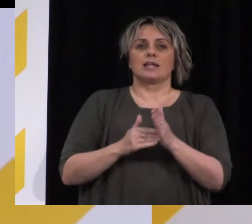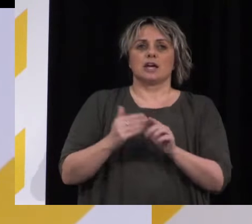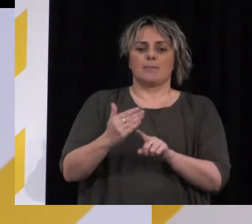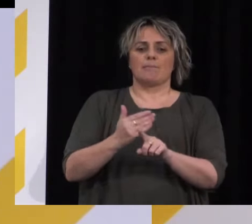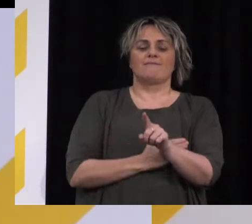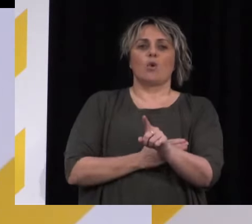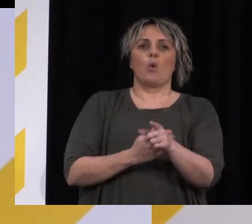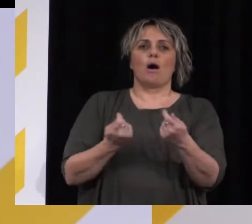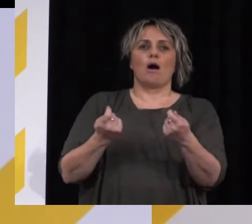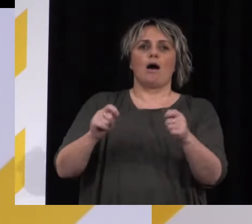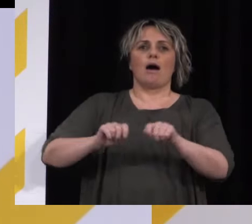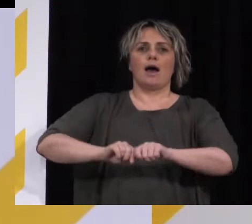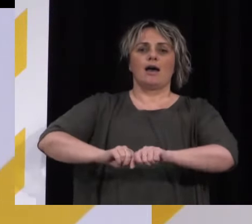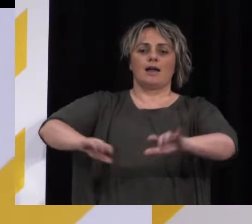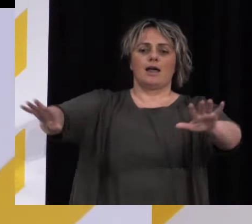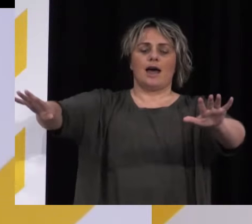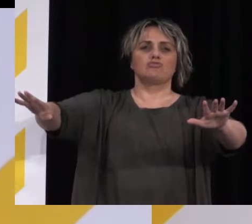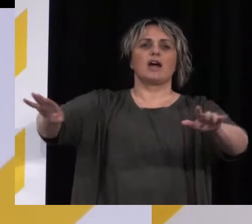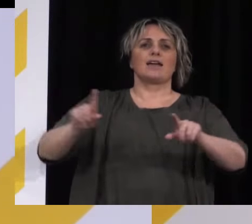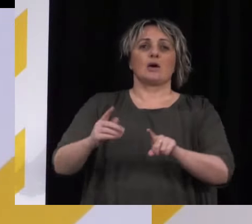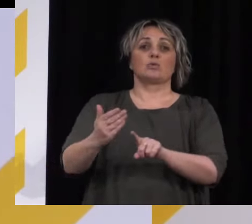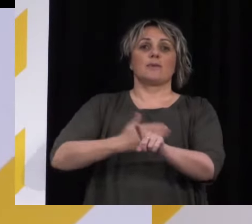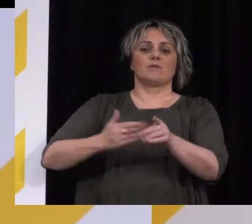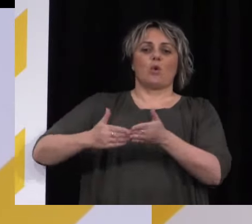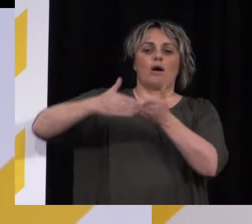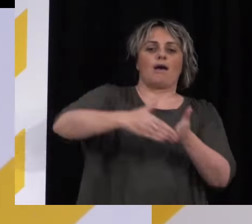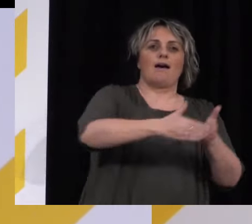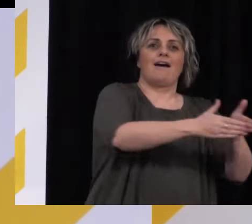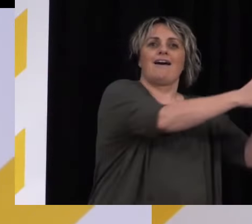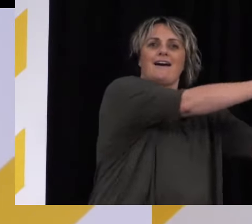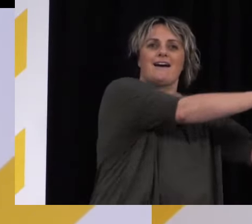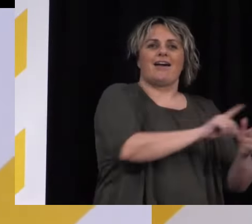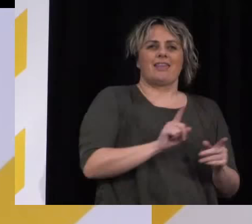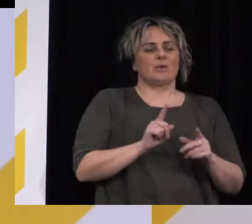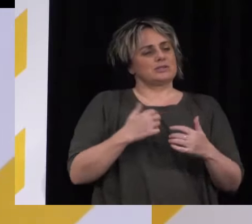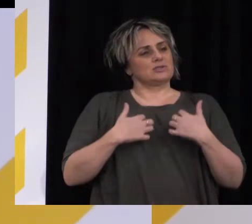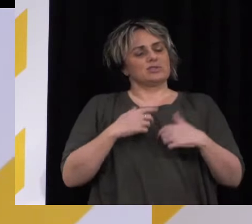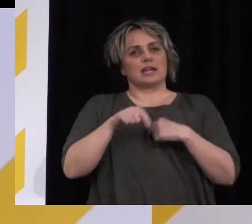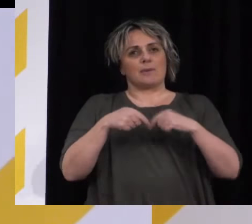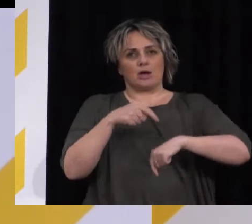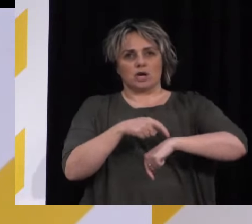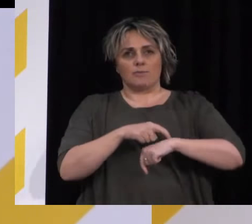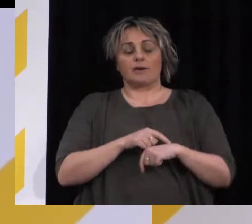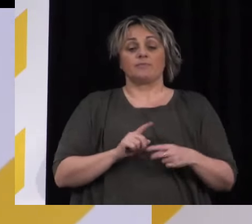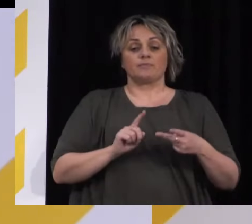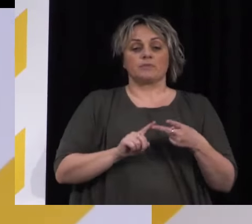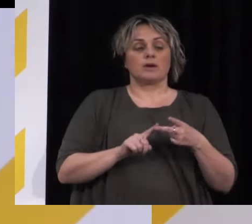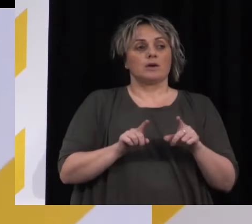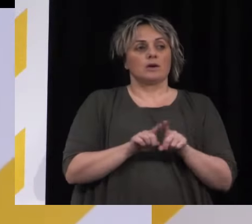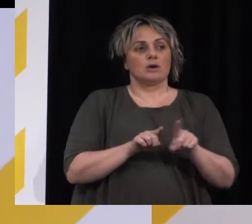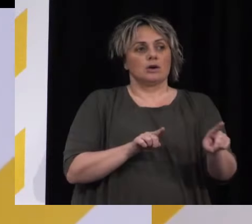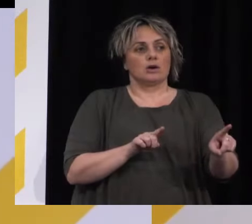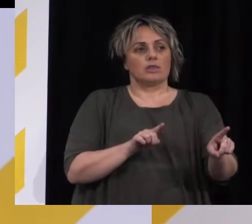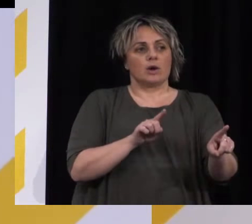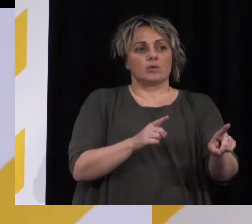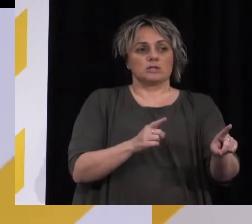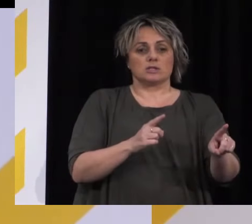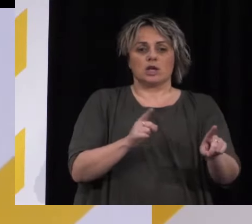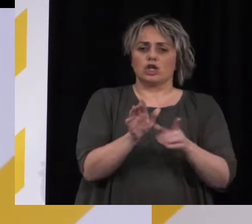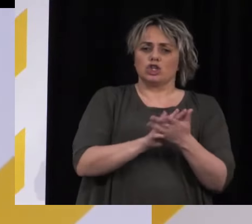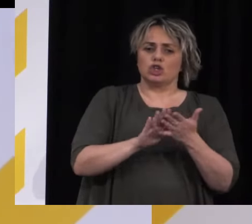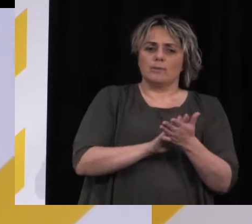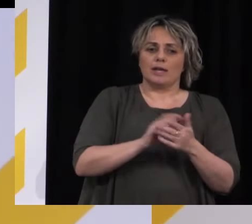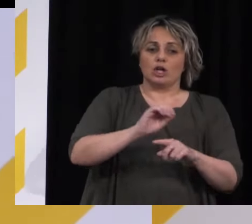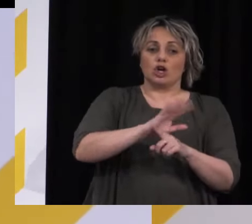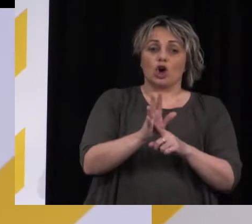before our outbreak. So I thought that was a relevant piece of information on the timing. And secondly, as I understand, was discovered. Yes, before our